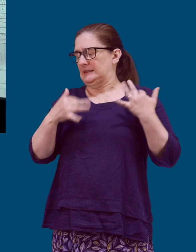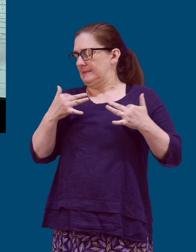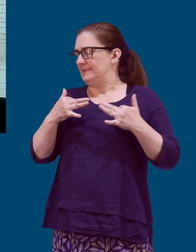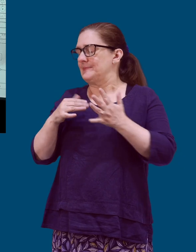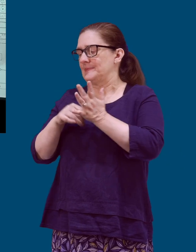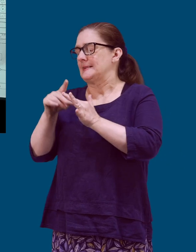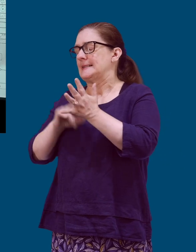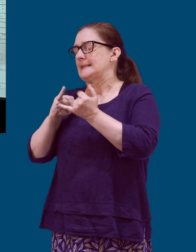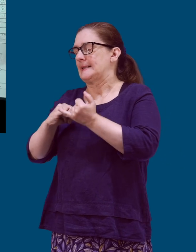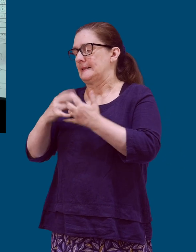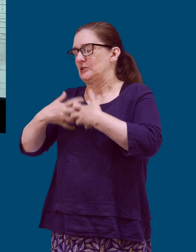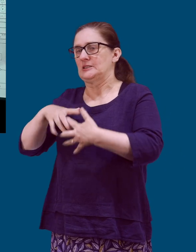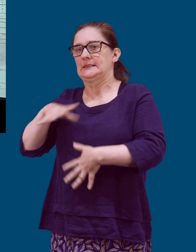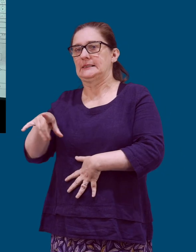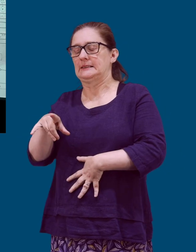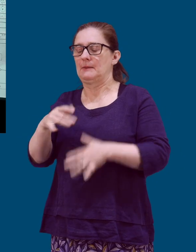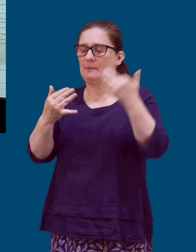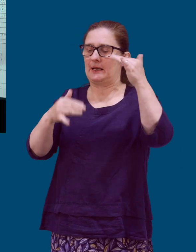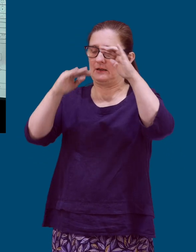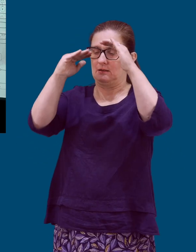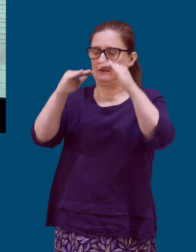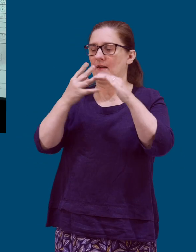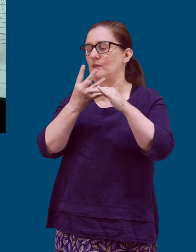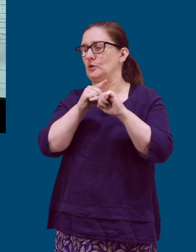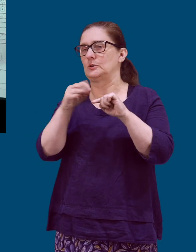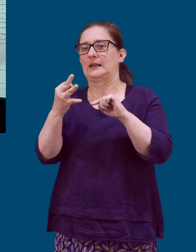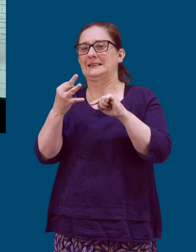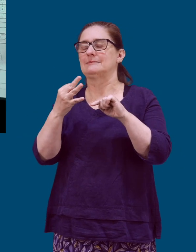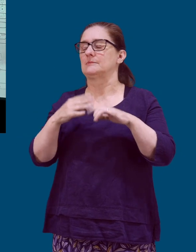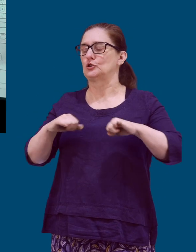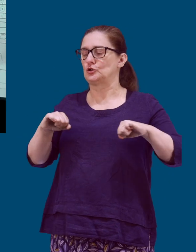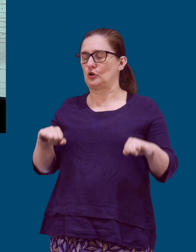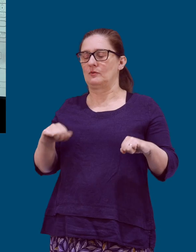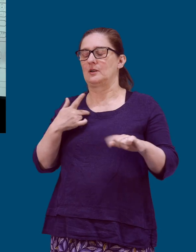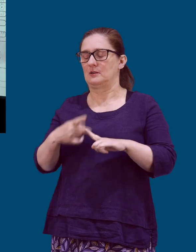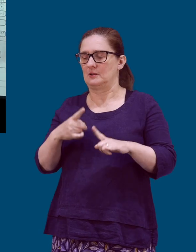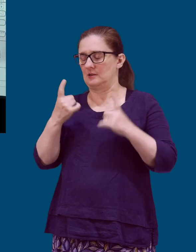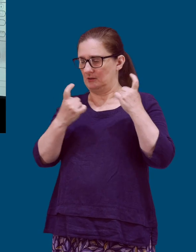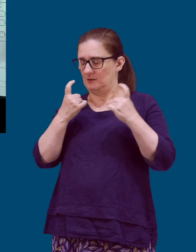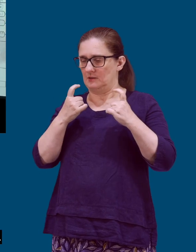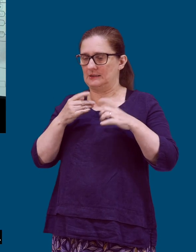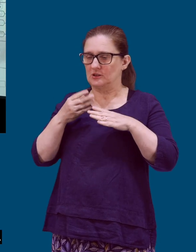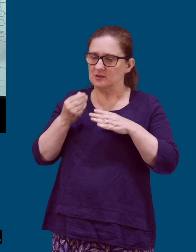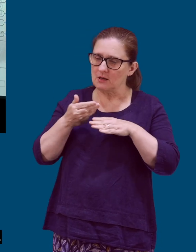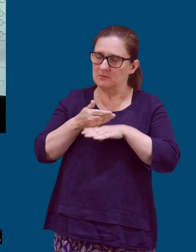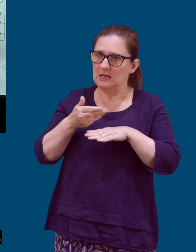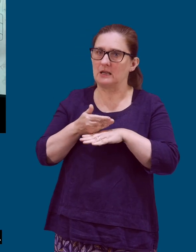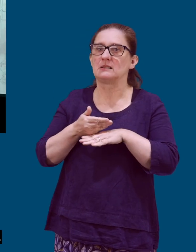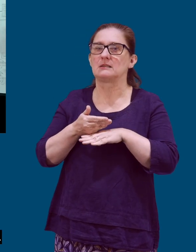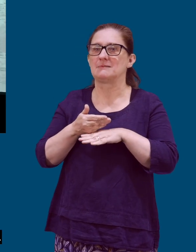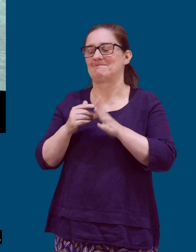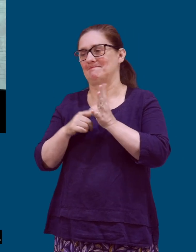Pain? Yes, level 4 to 8. Sofa, clear tasks, reading and some thinking, critical. Tens